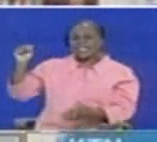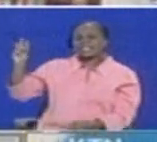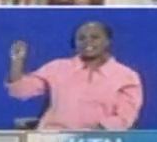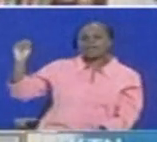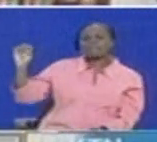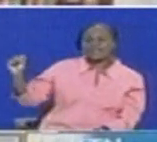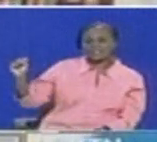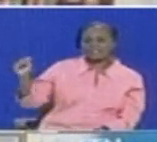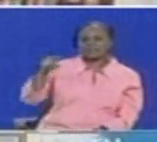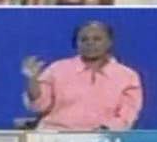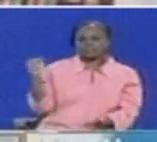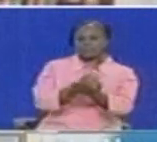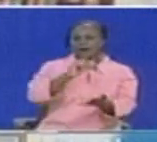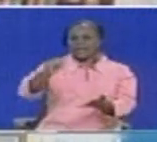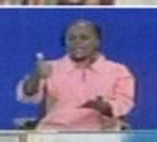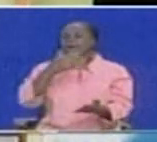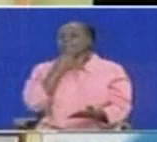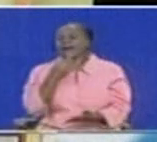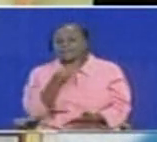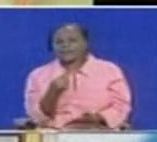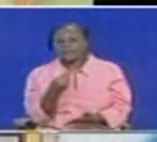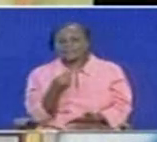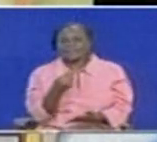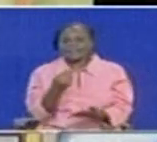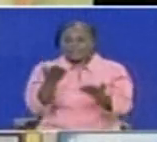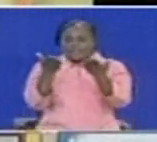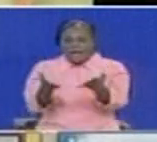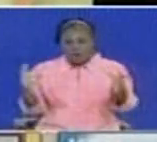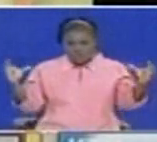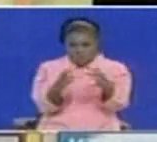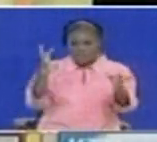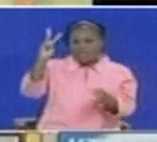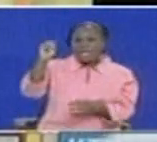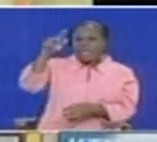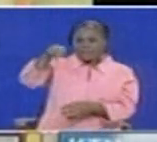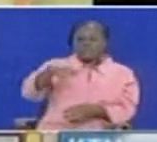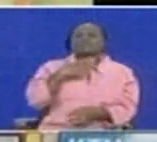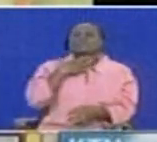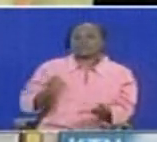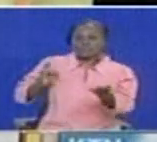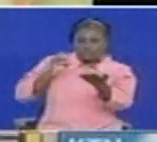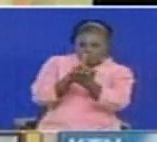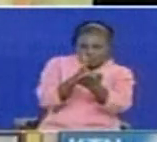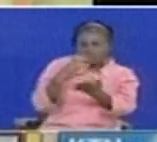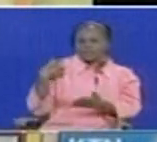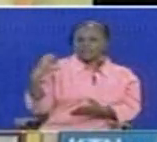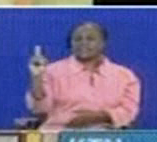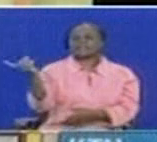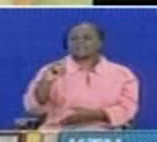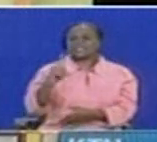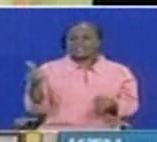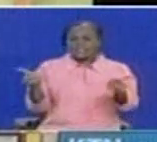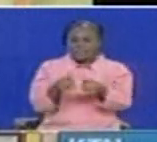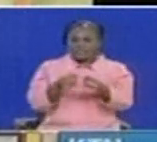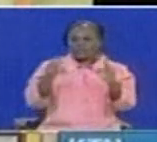message, replacing him with Nelson Githinji. And now a group of MPs are seeking to have her kicked out of the cabinet, activating a clause